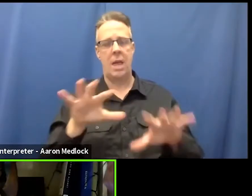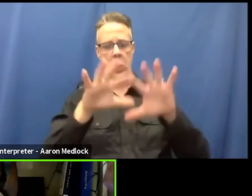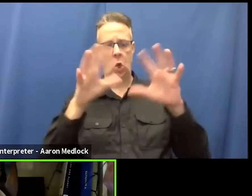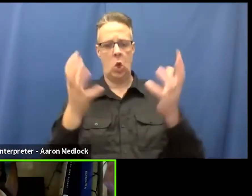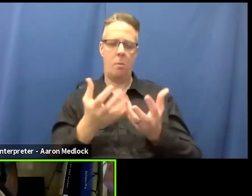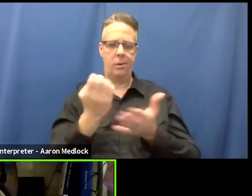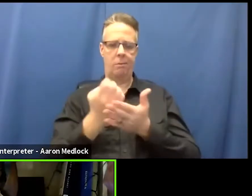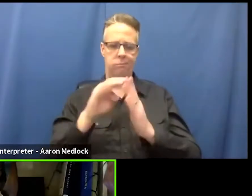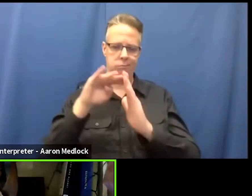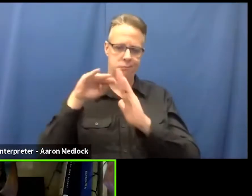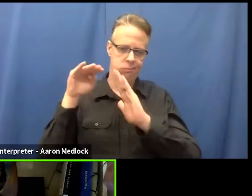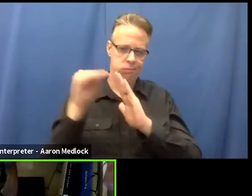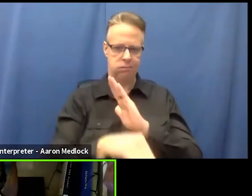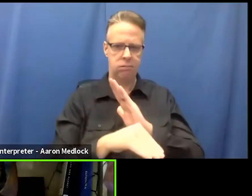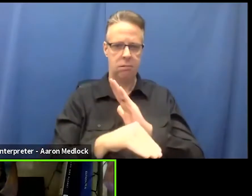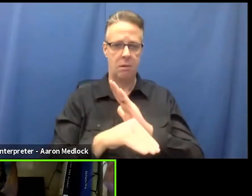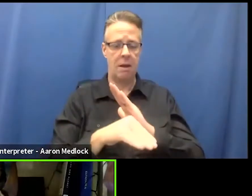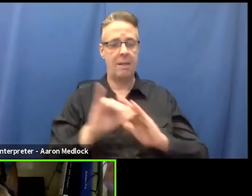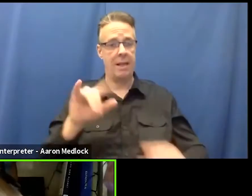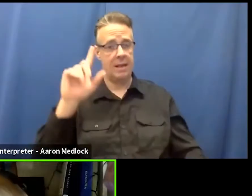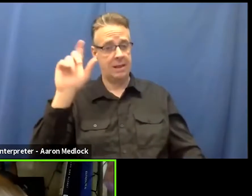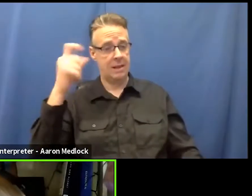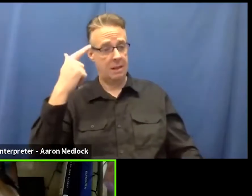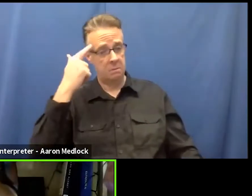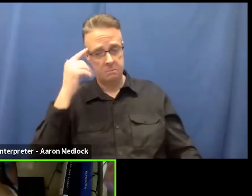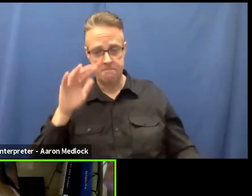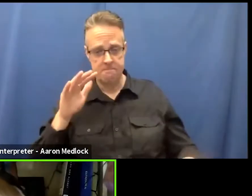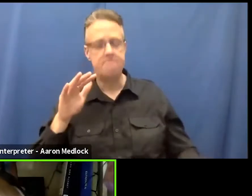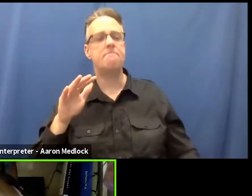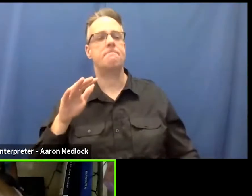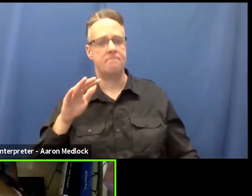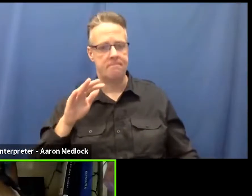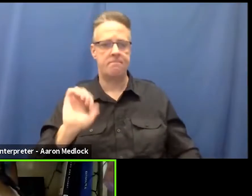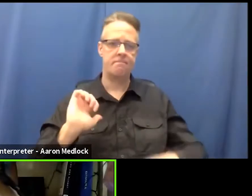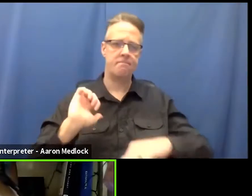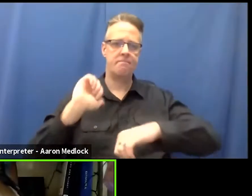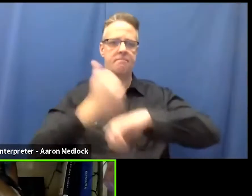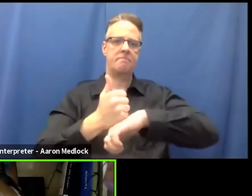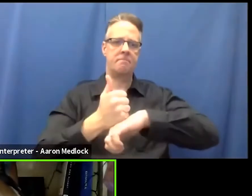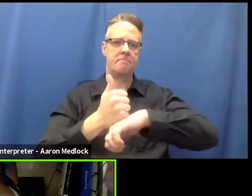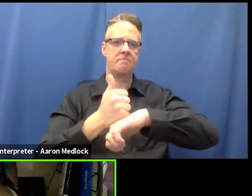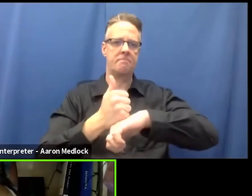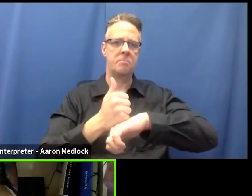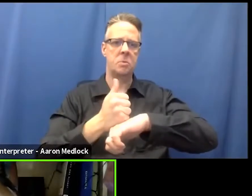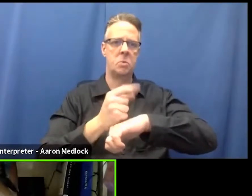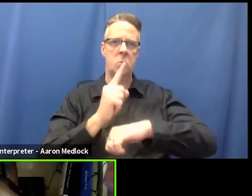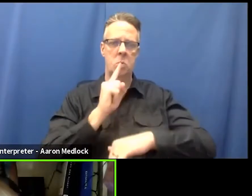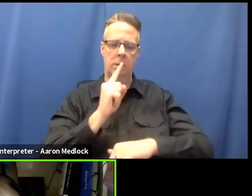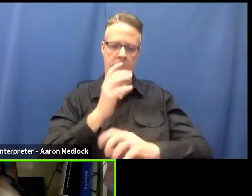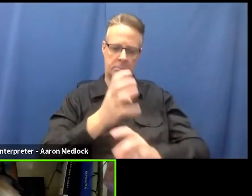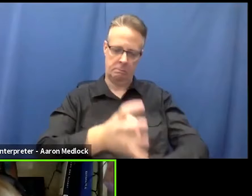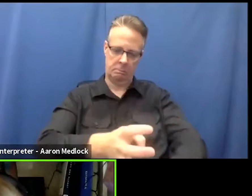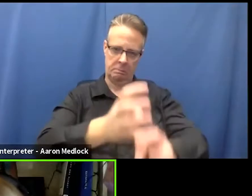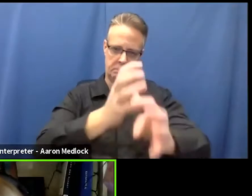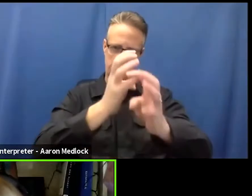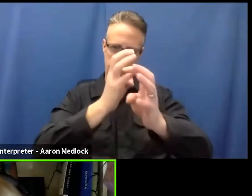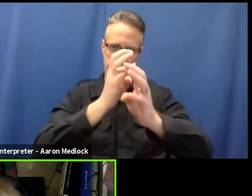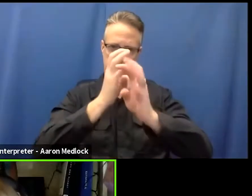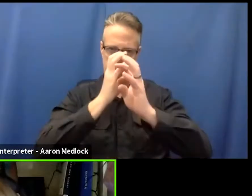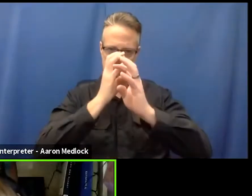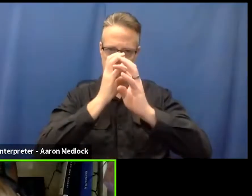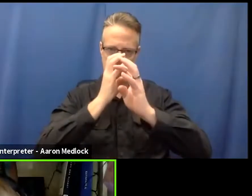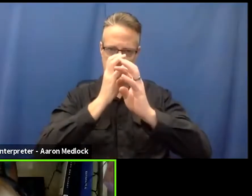and the Conservative government put in place very strict